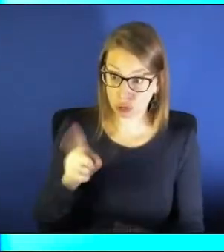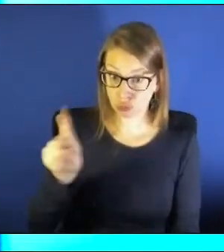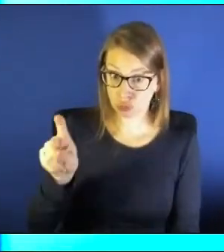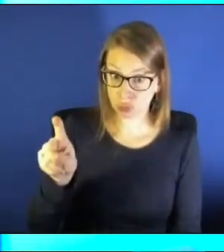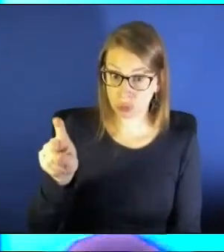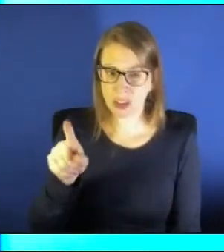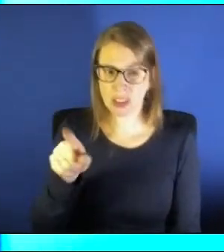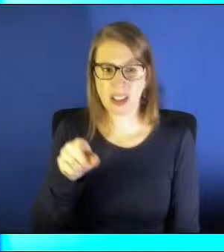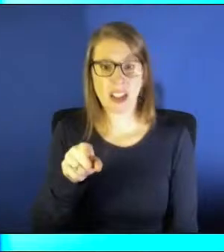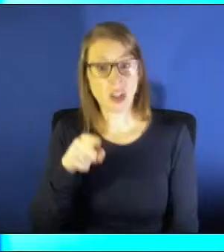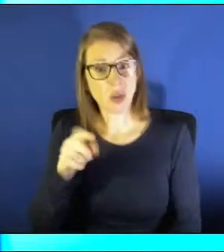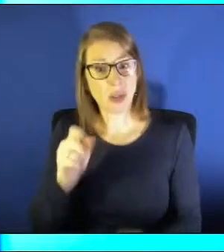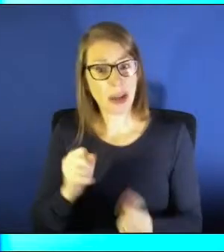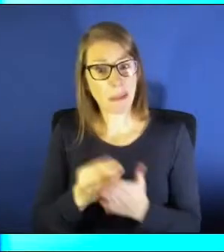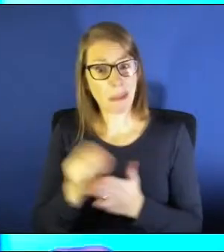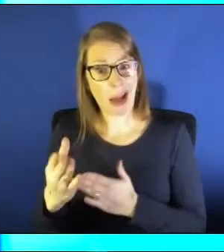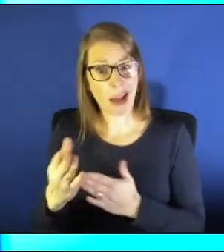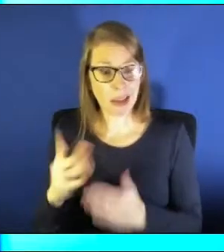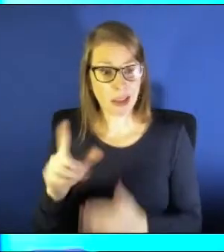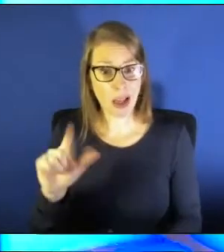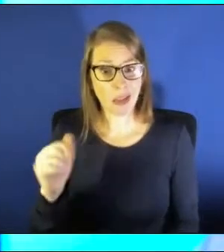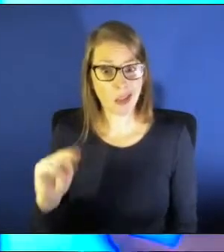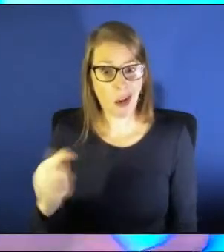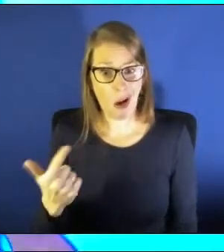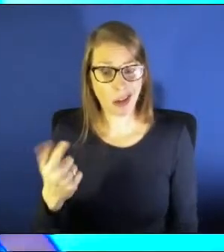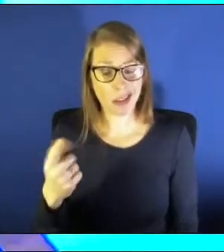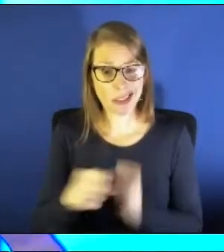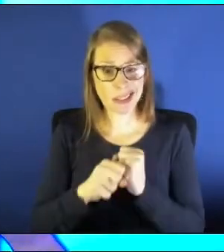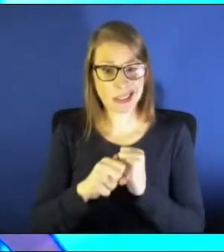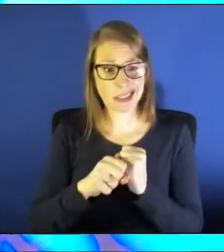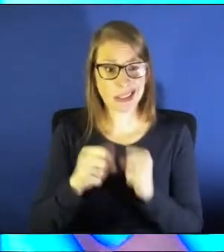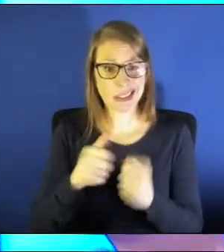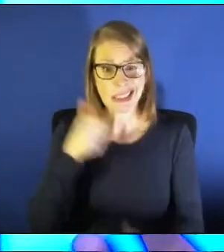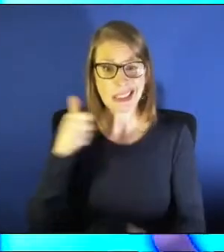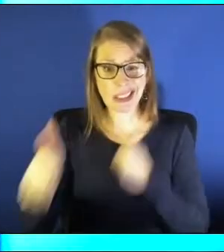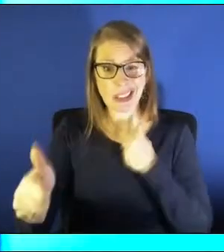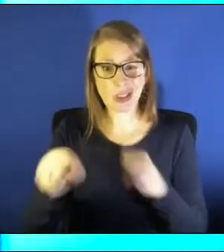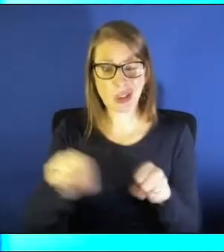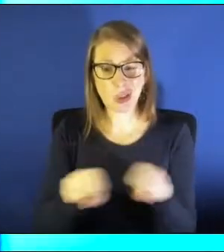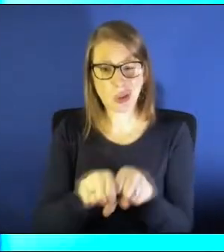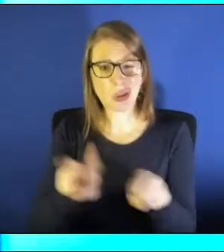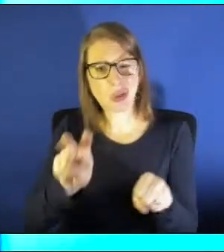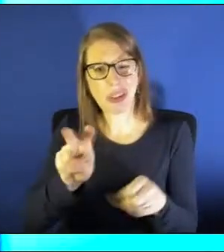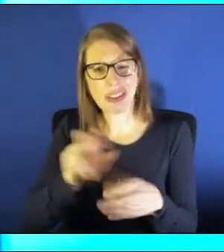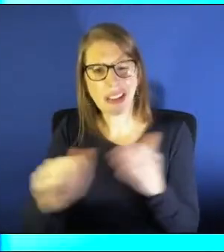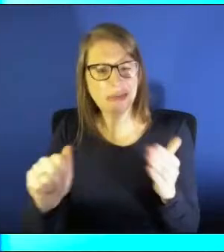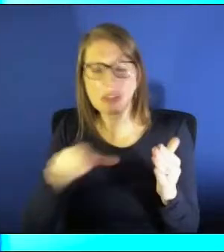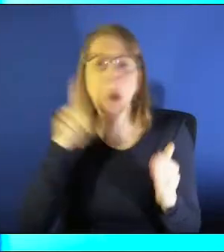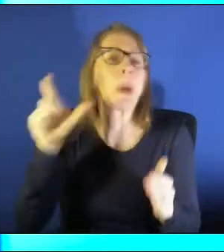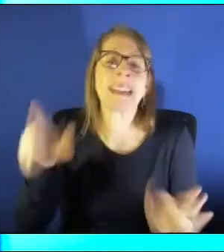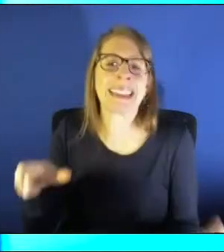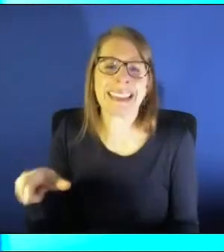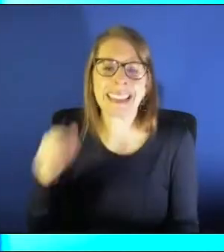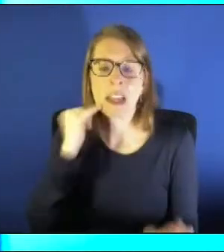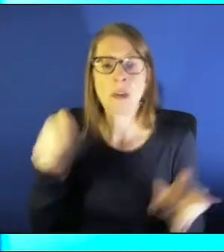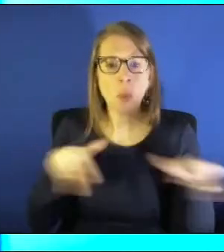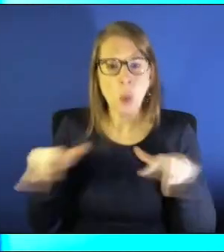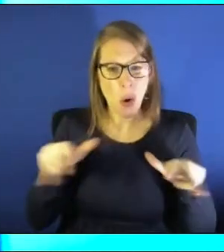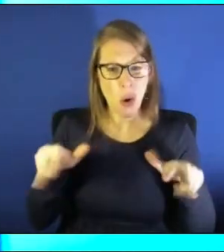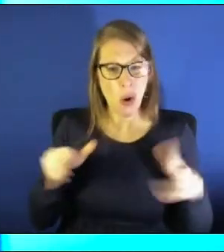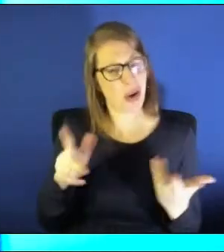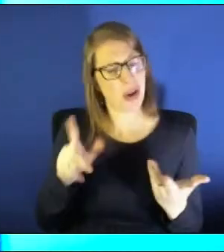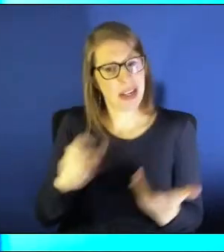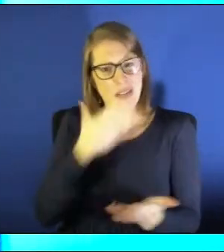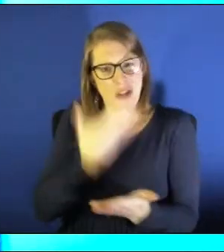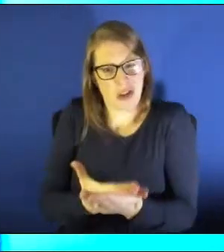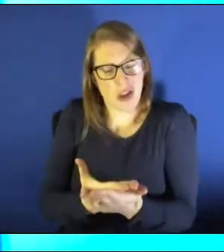distance shoes that Bruce probably does, and those are $200 pair of shoes, but you really don't need that, especially if you're going to walk. You just need a good pair of cushioned shoes,